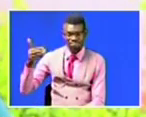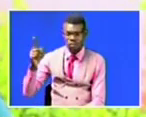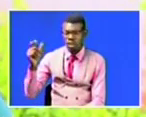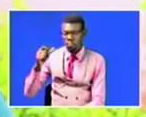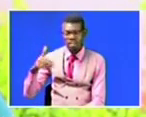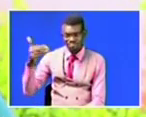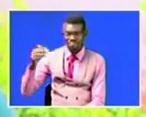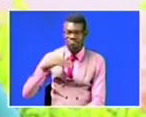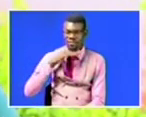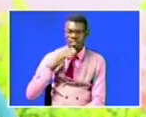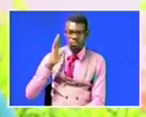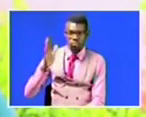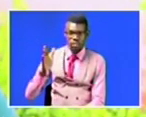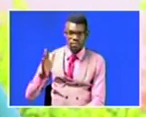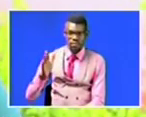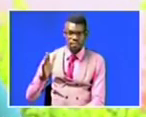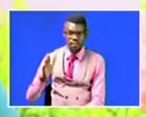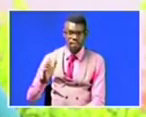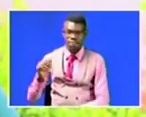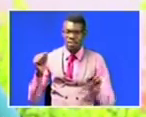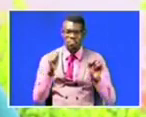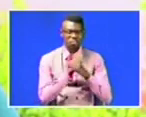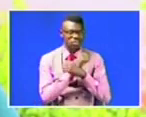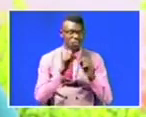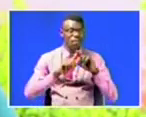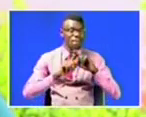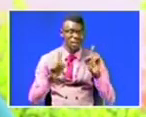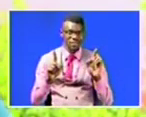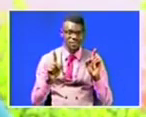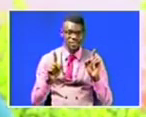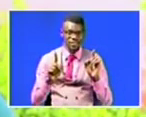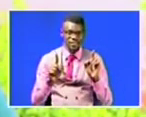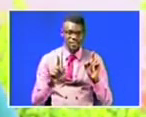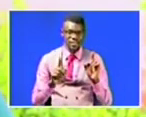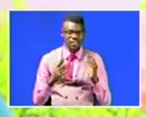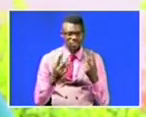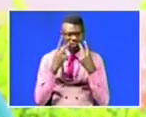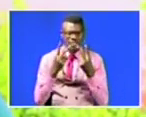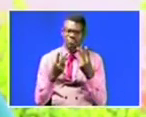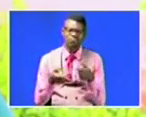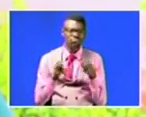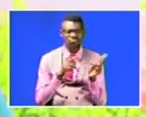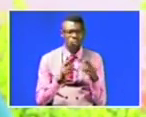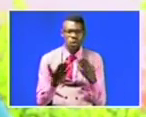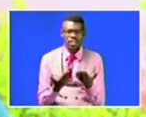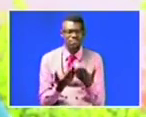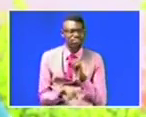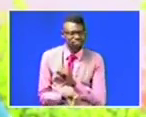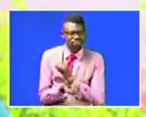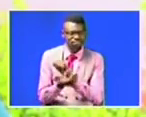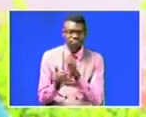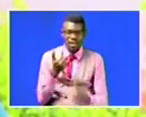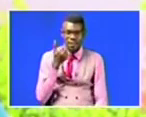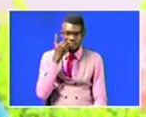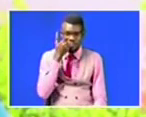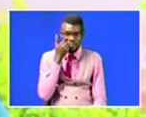month. But we start taking it as a journey. So you walk with this patient